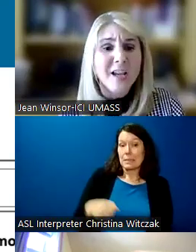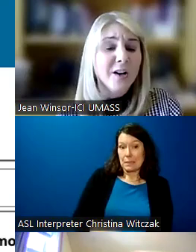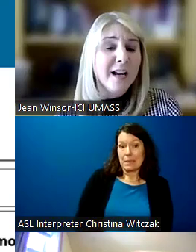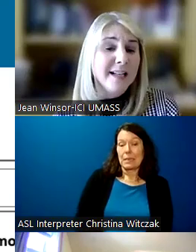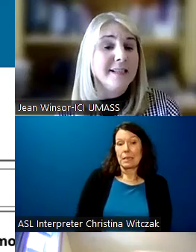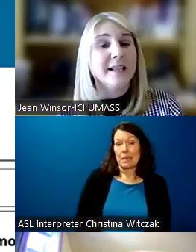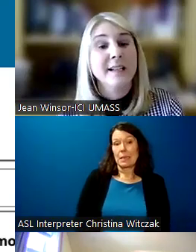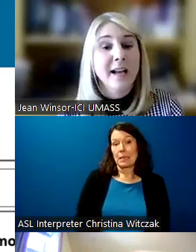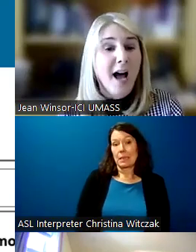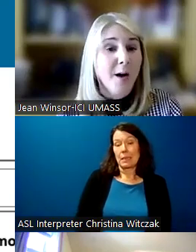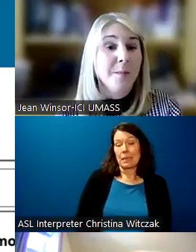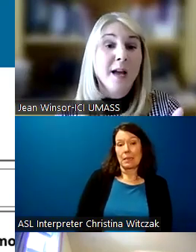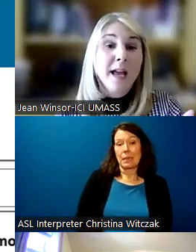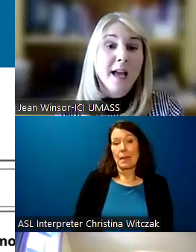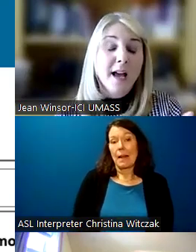There is